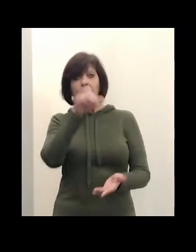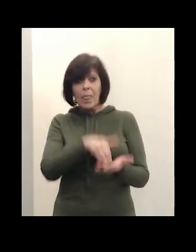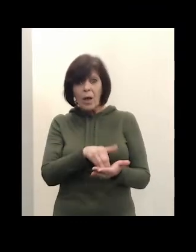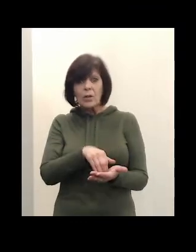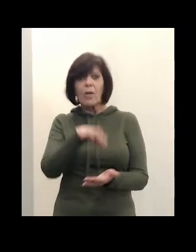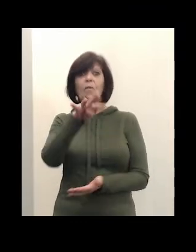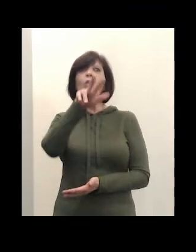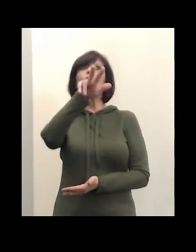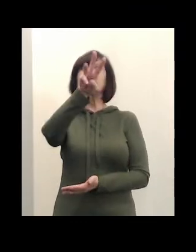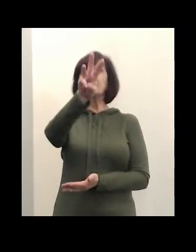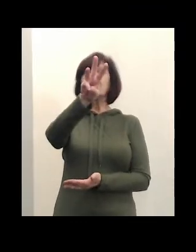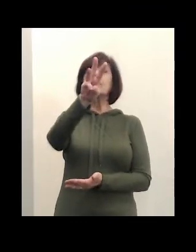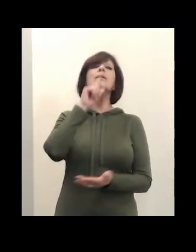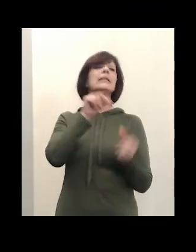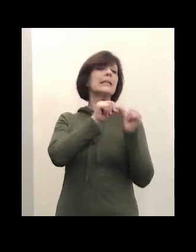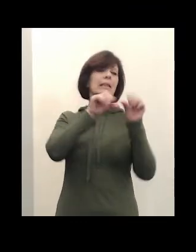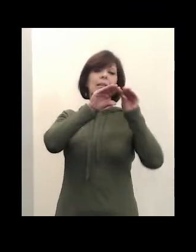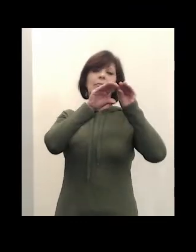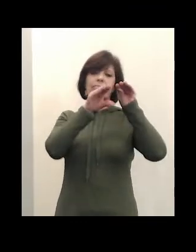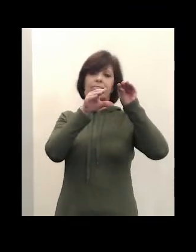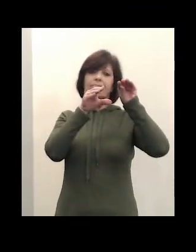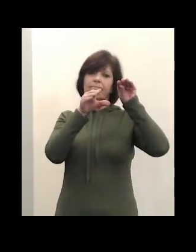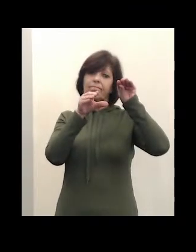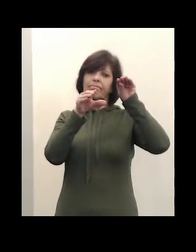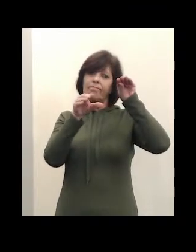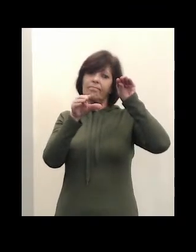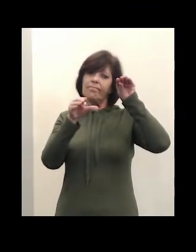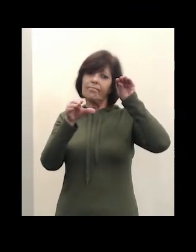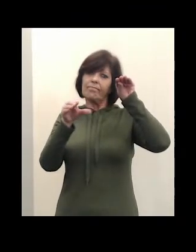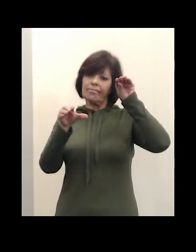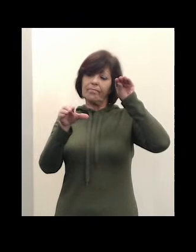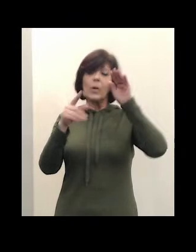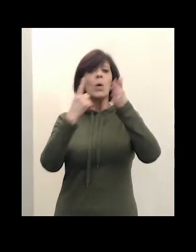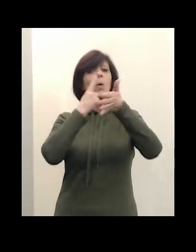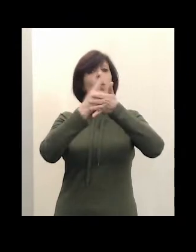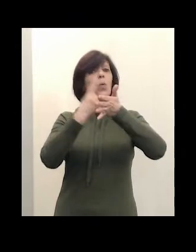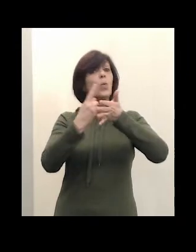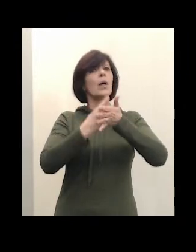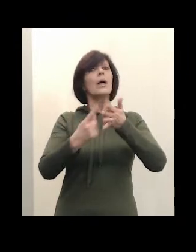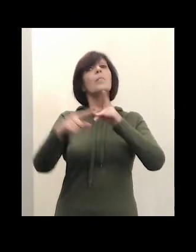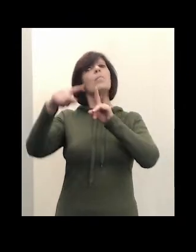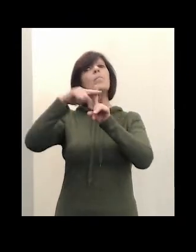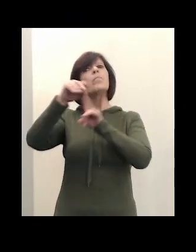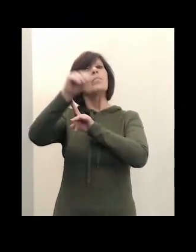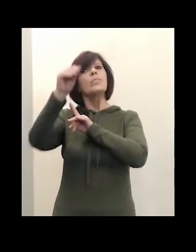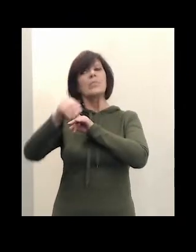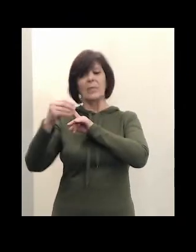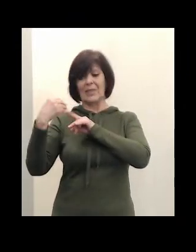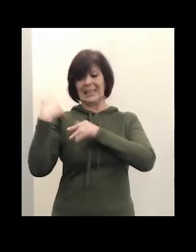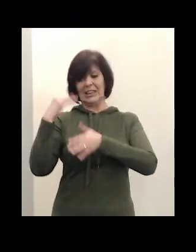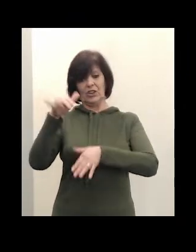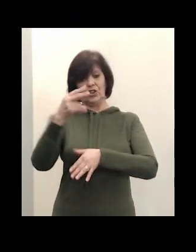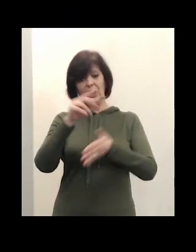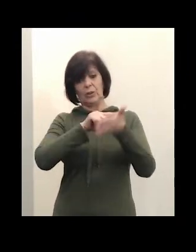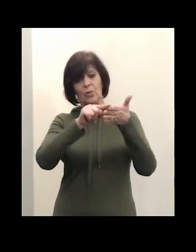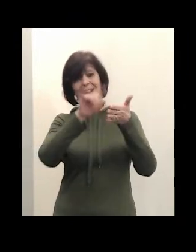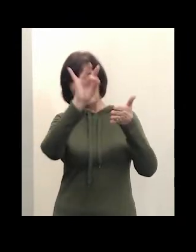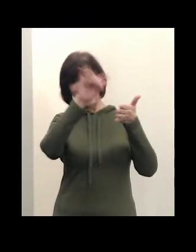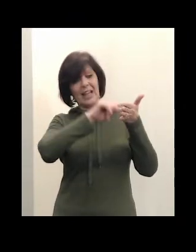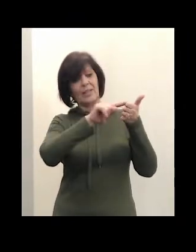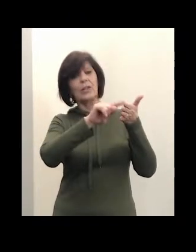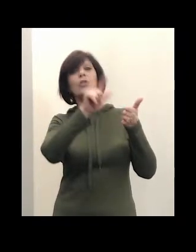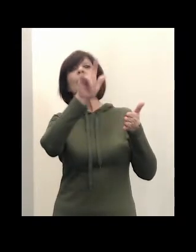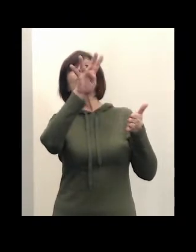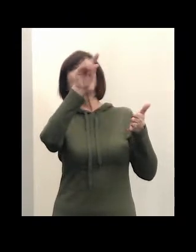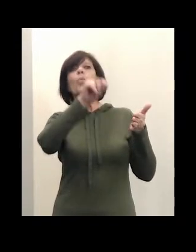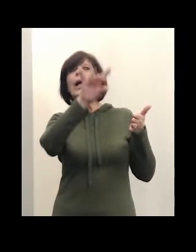noted, so it continues to drop. The weekly positivity rate for the week that ended January 8th was